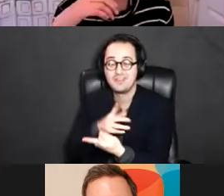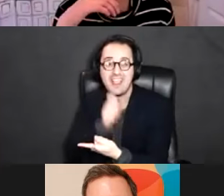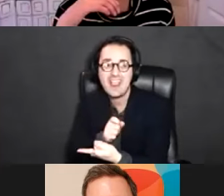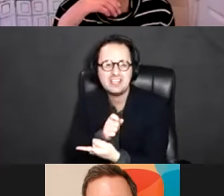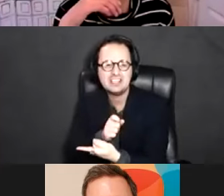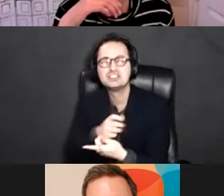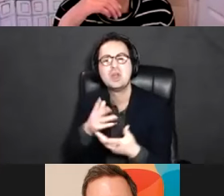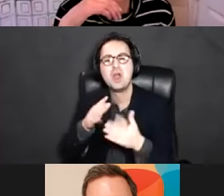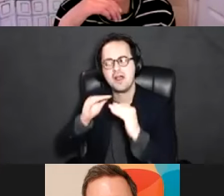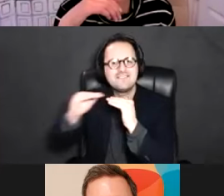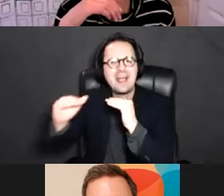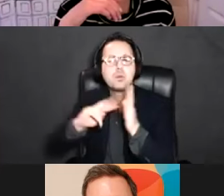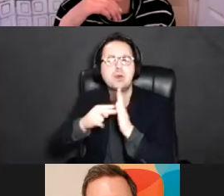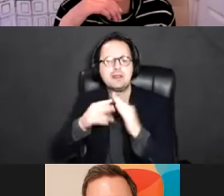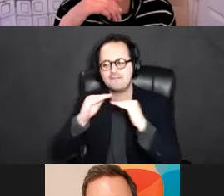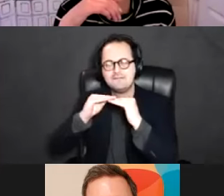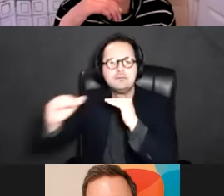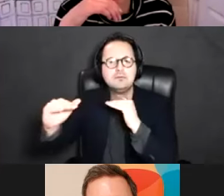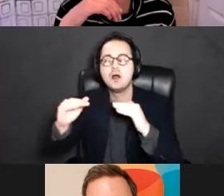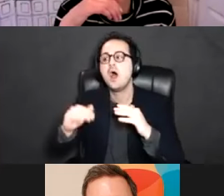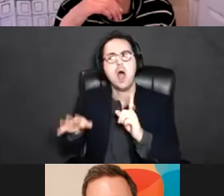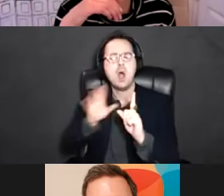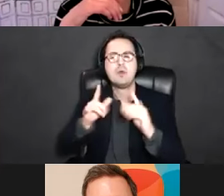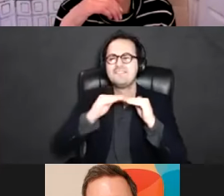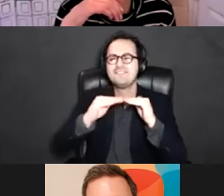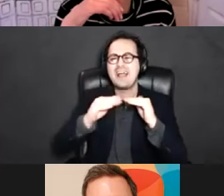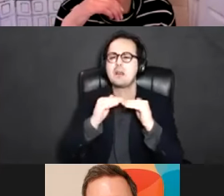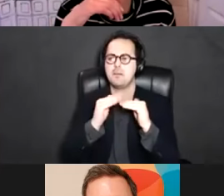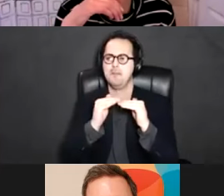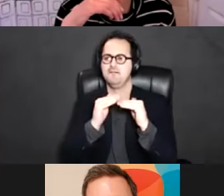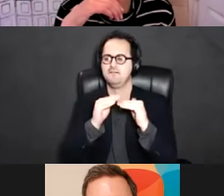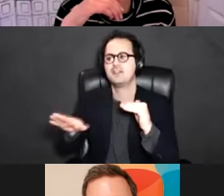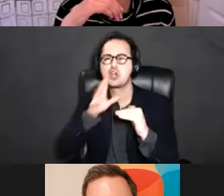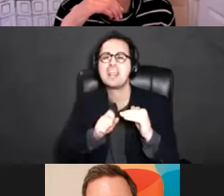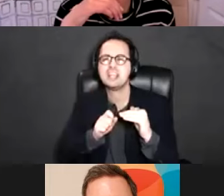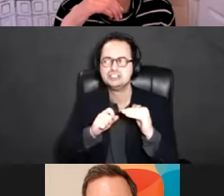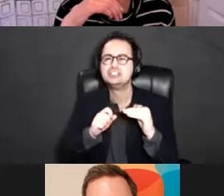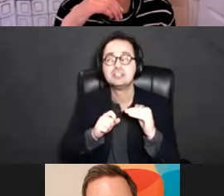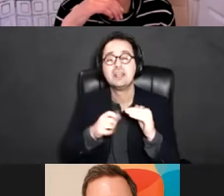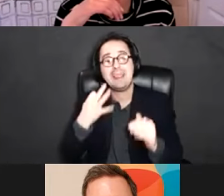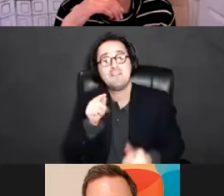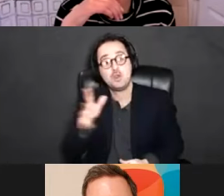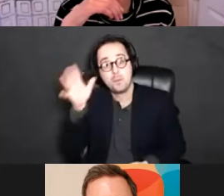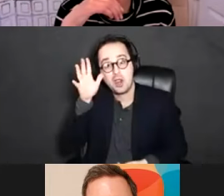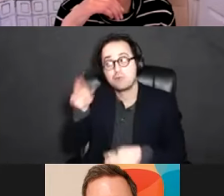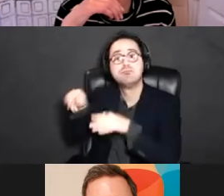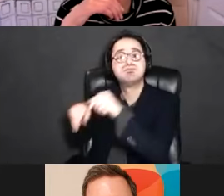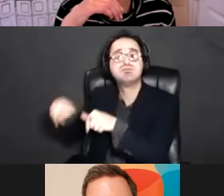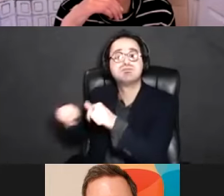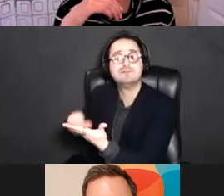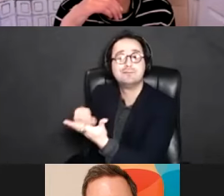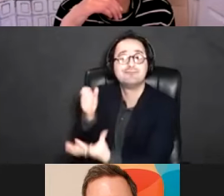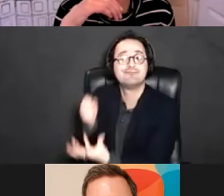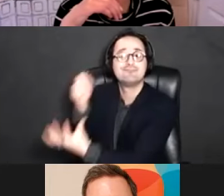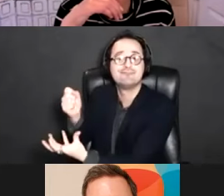or flatten below? No, it definitely flattens above that. I mean, if you as a parent want to keep paying for a